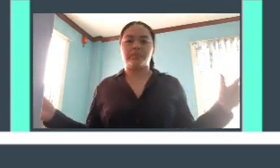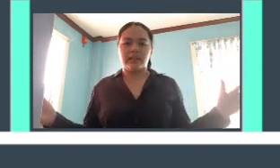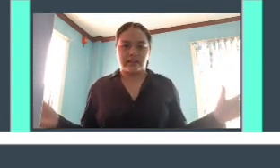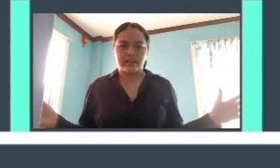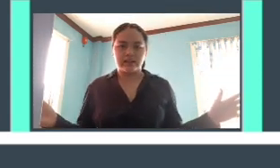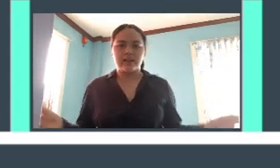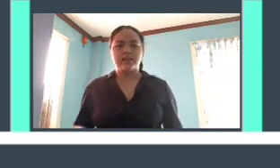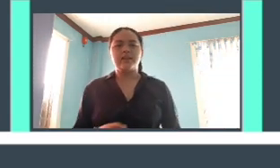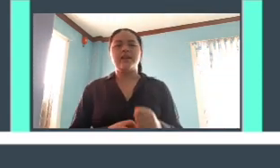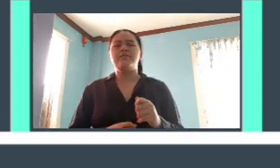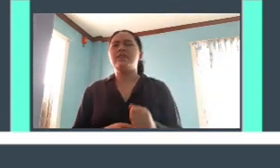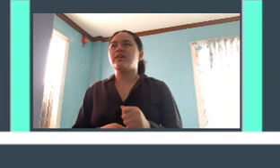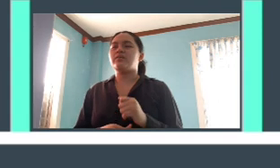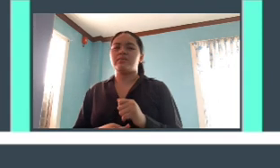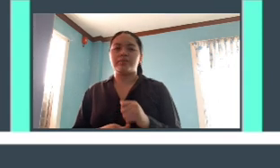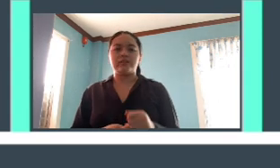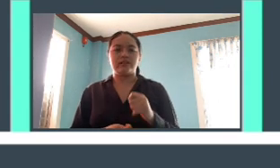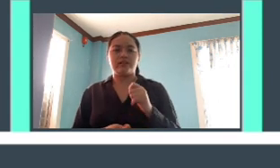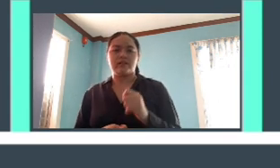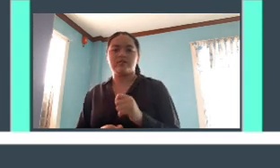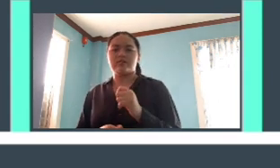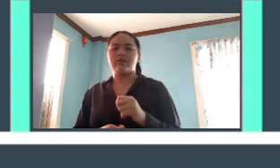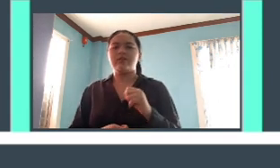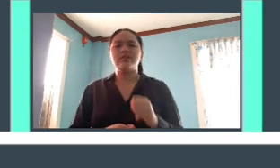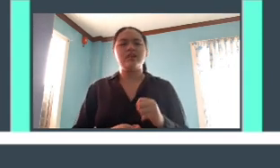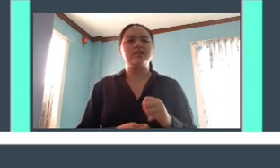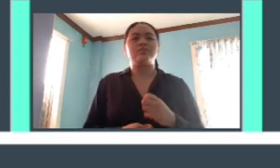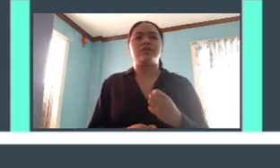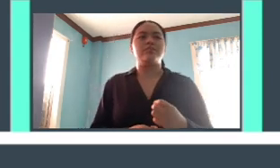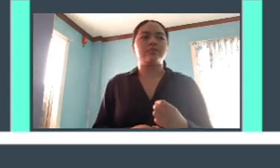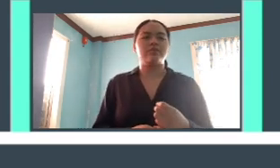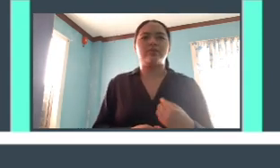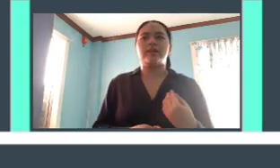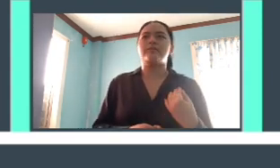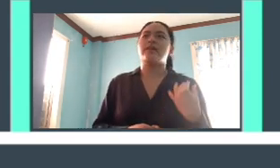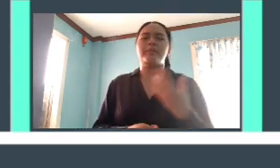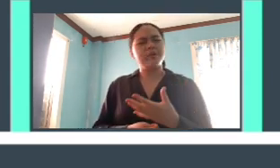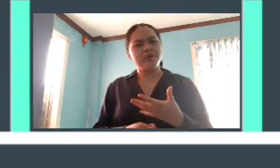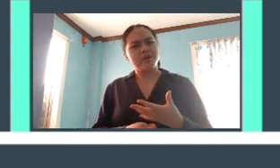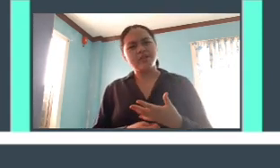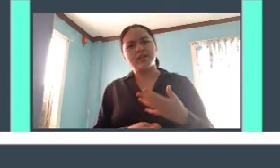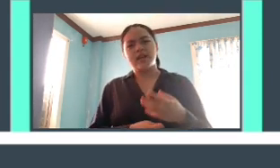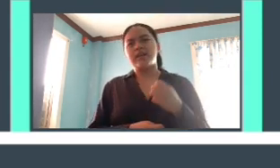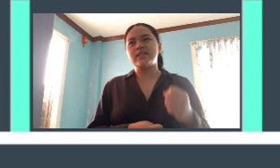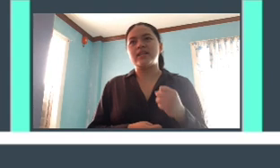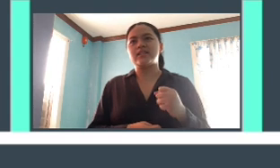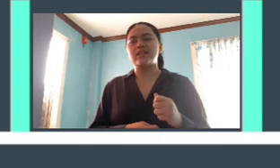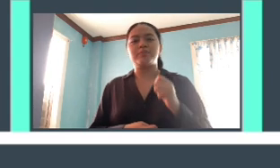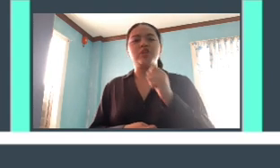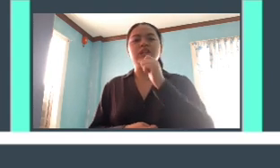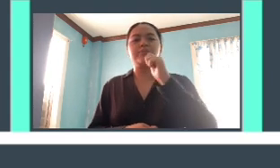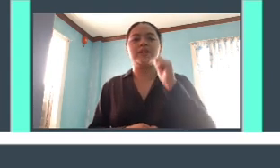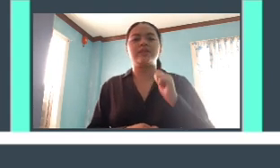new plant. They rely on pollinators such as small birds like hummingbirds and